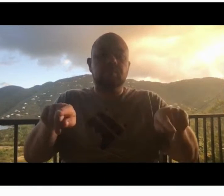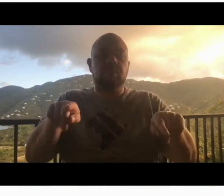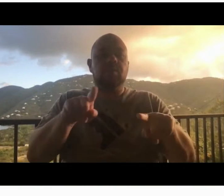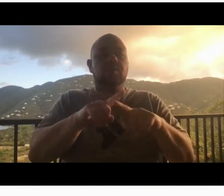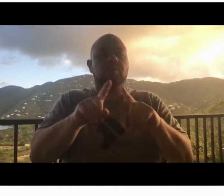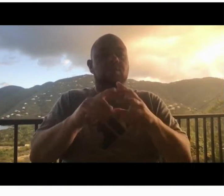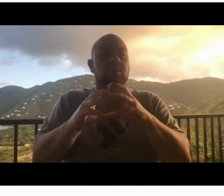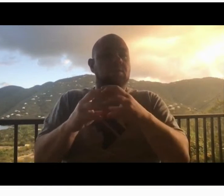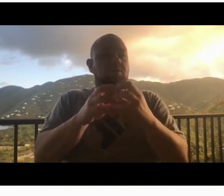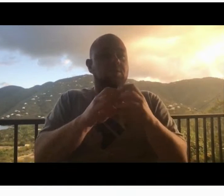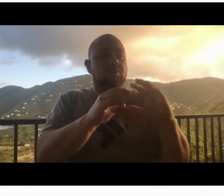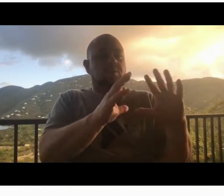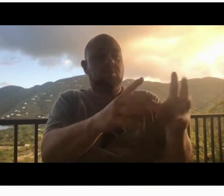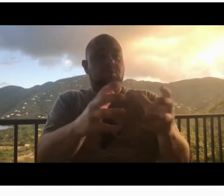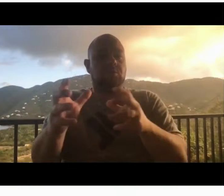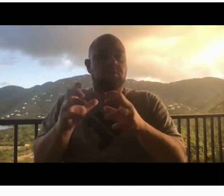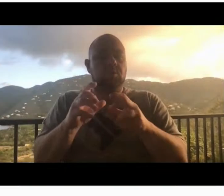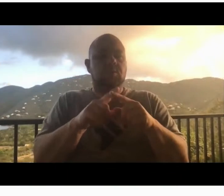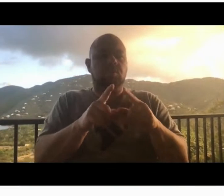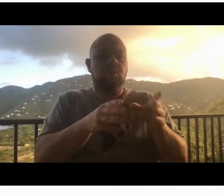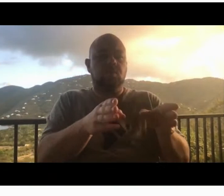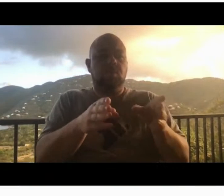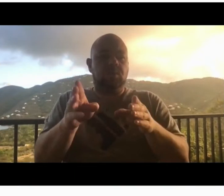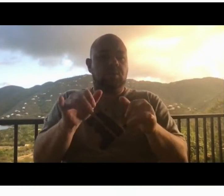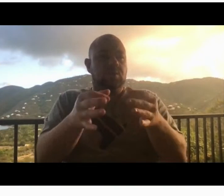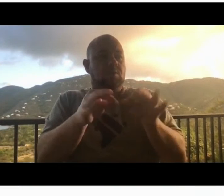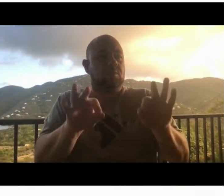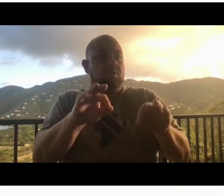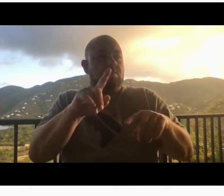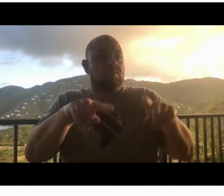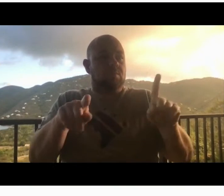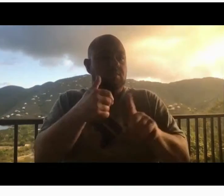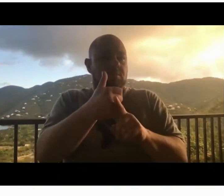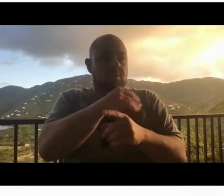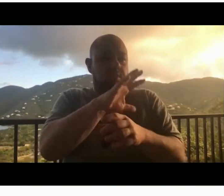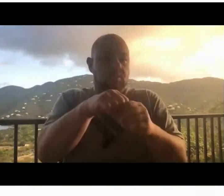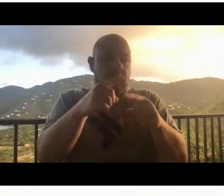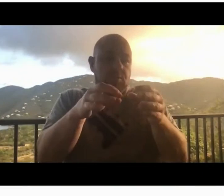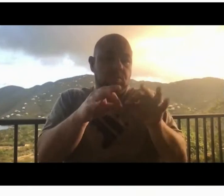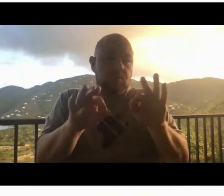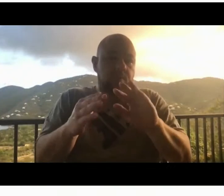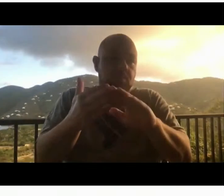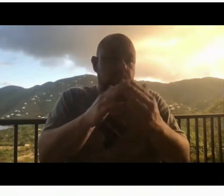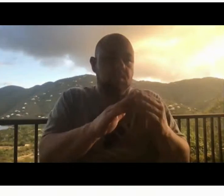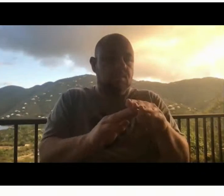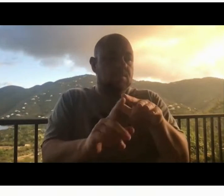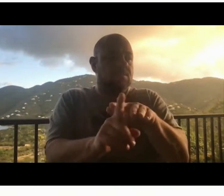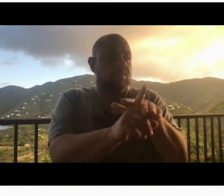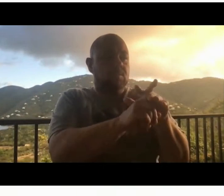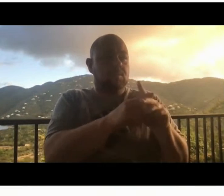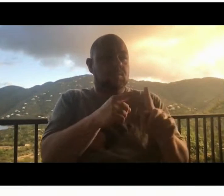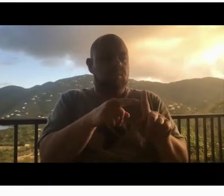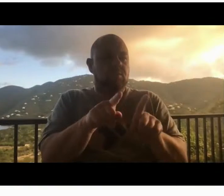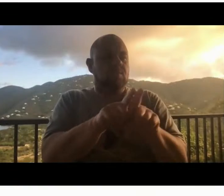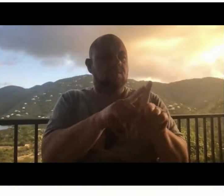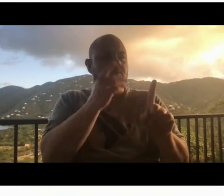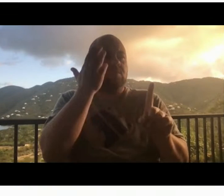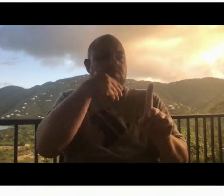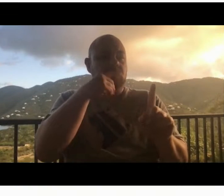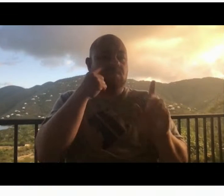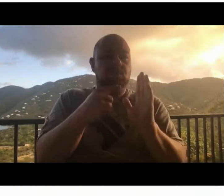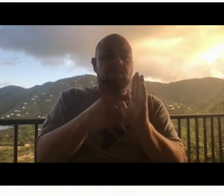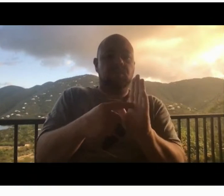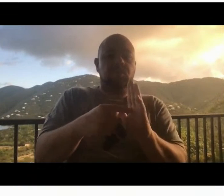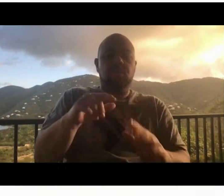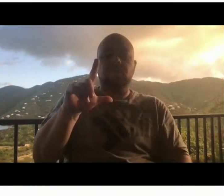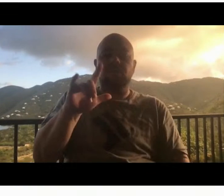right? And it doesn't recognize these different intersectionalities and these different ways of being in sign language communities. And we